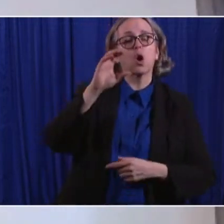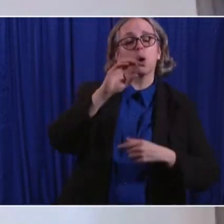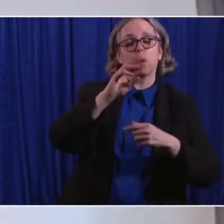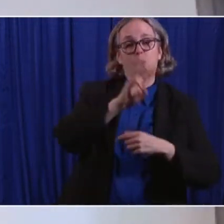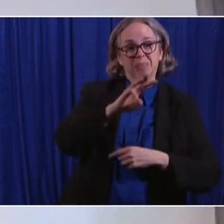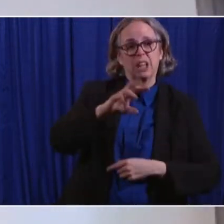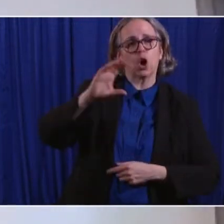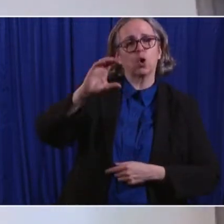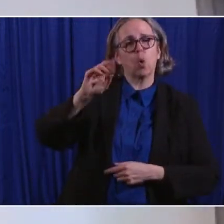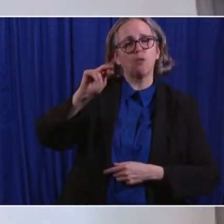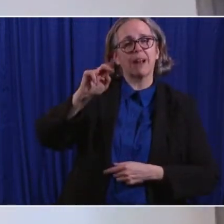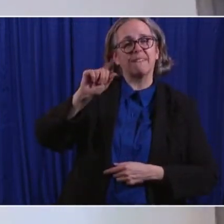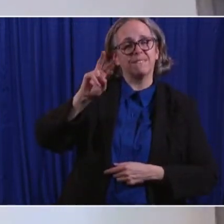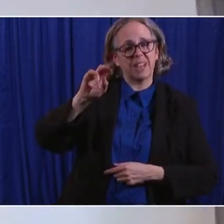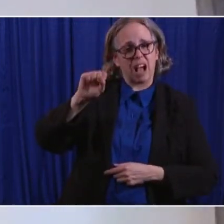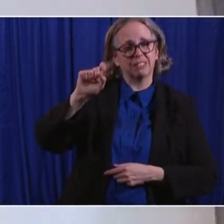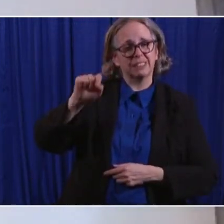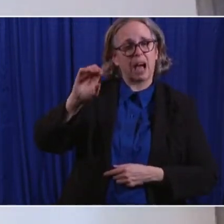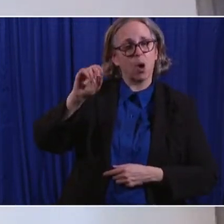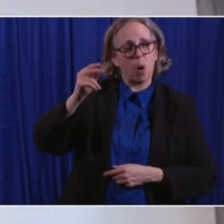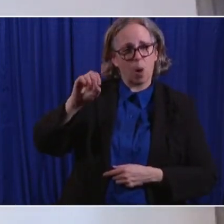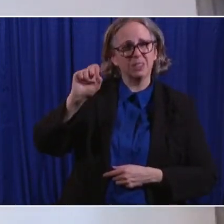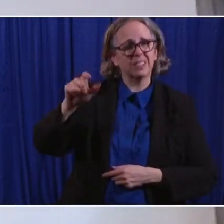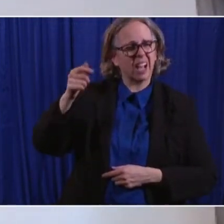coronavirus.ohio.gov. So again, our normal site,